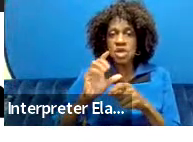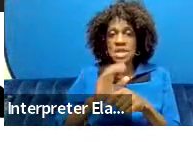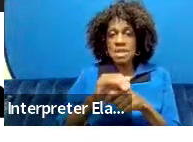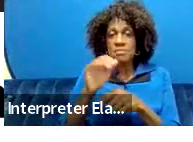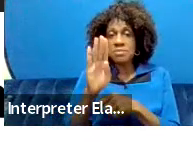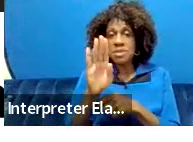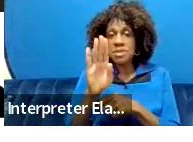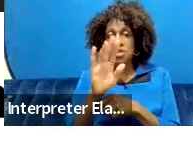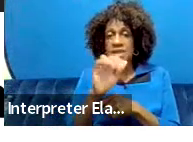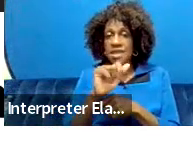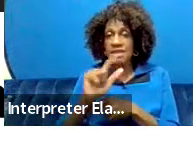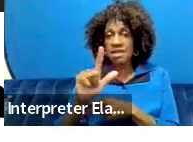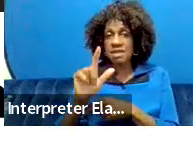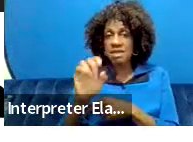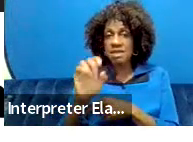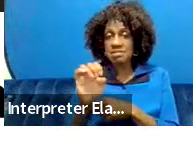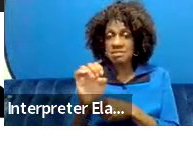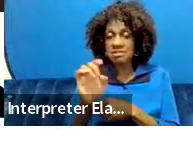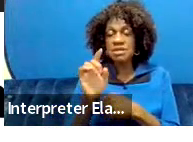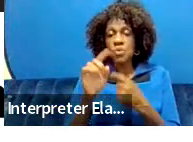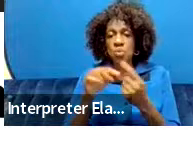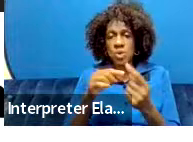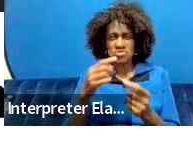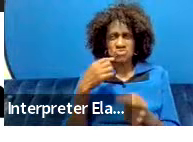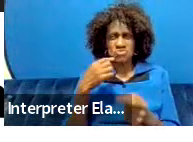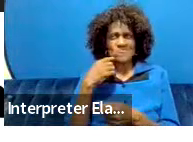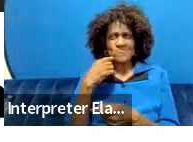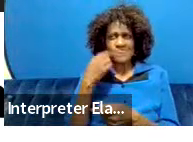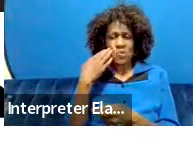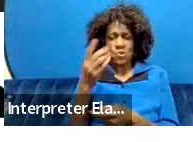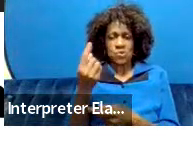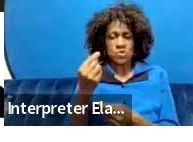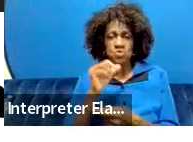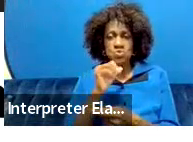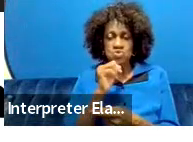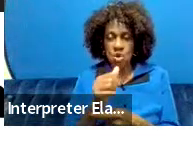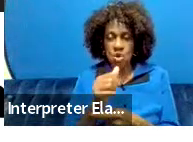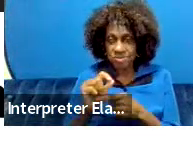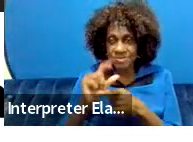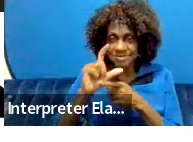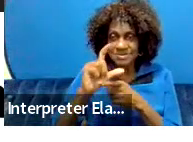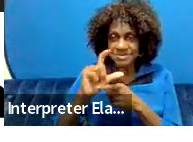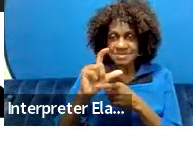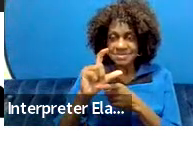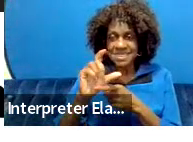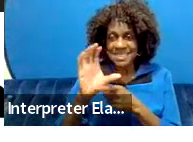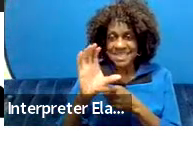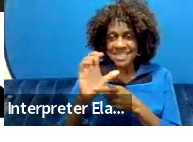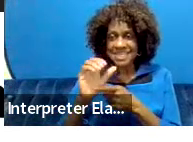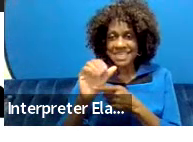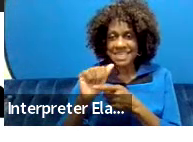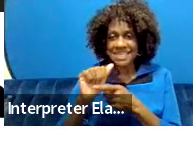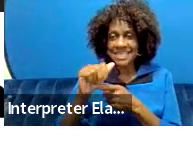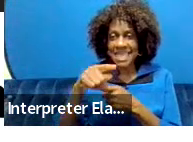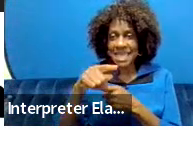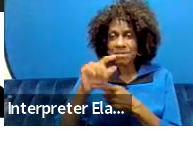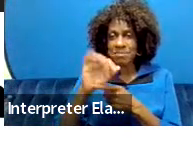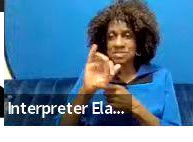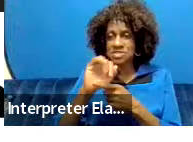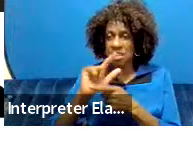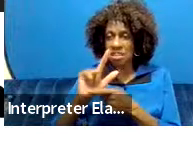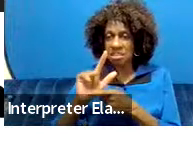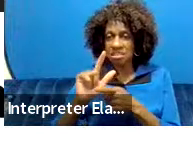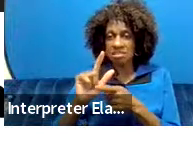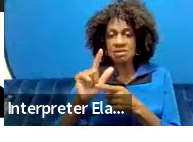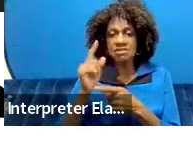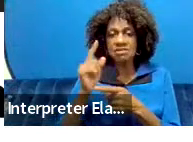signage. Basically, when in doubt for Braille, do not capitalize. Those things that I just listed are the only things that are to be capitalized for